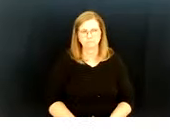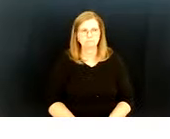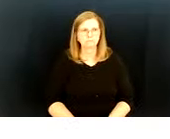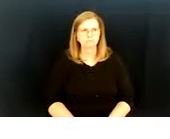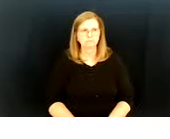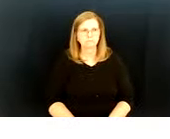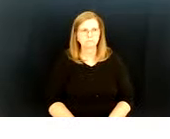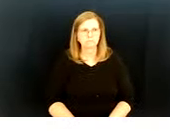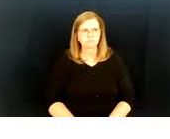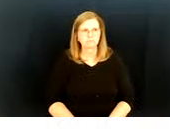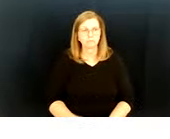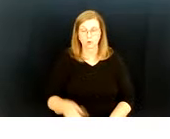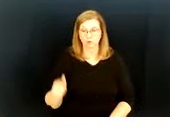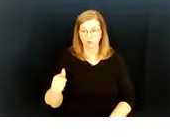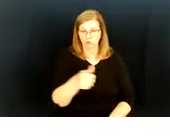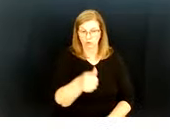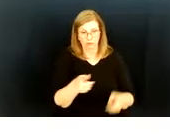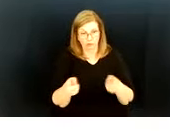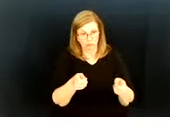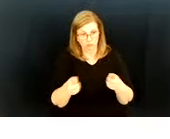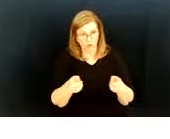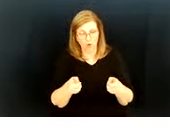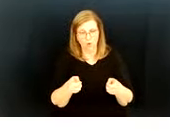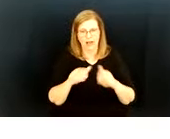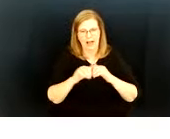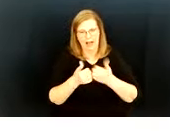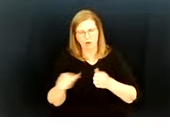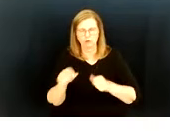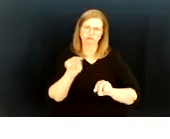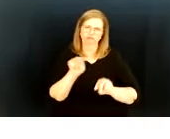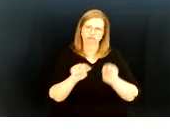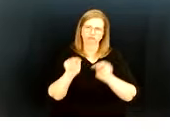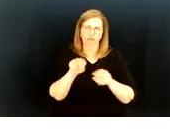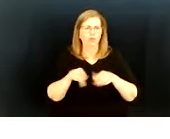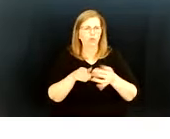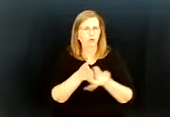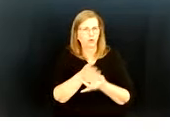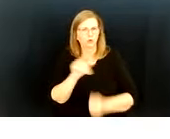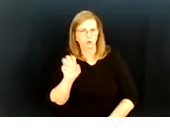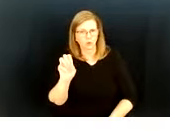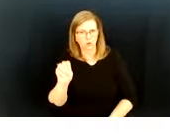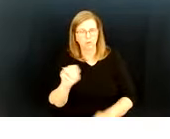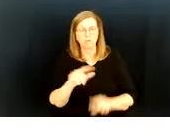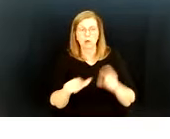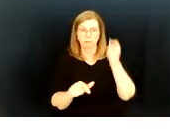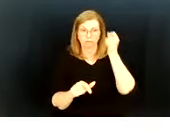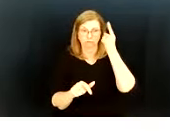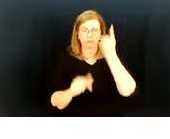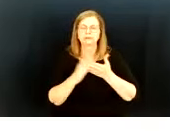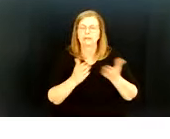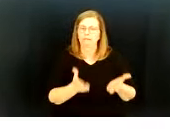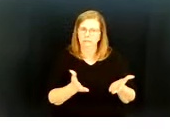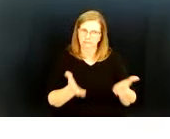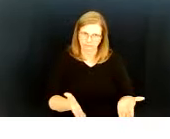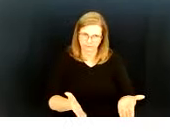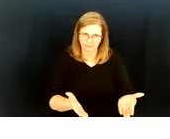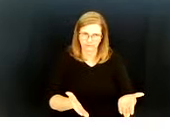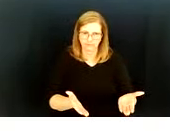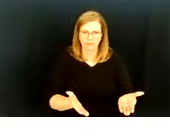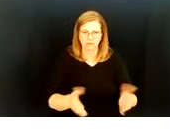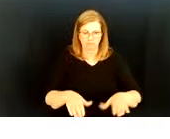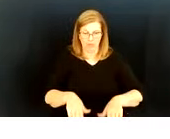You are in control of your viewing experiences in Zoom, but we have some recommendations below for the